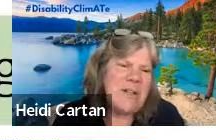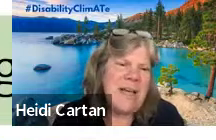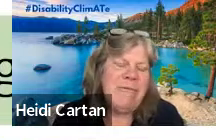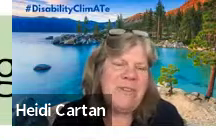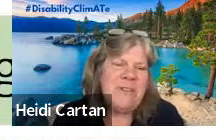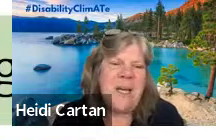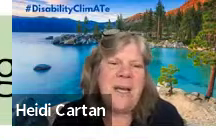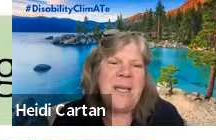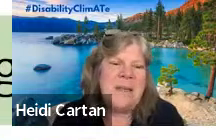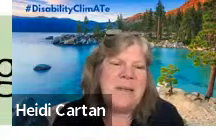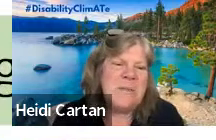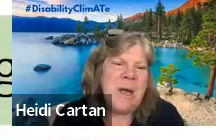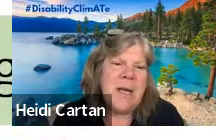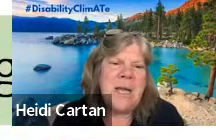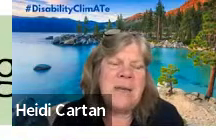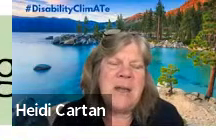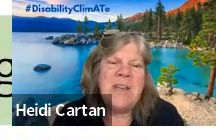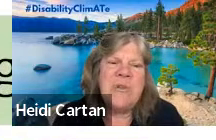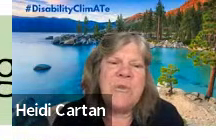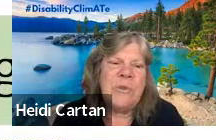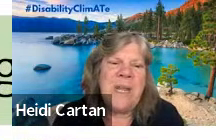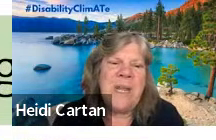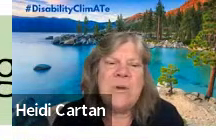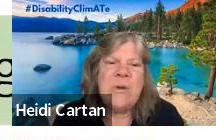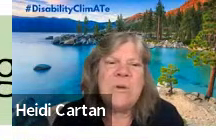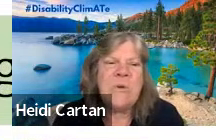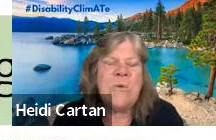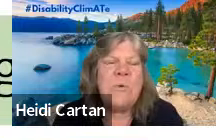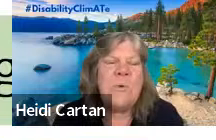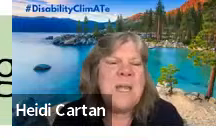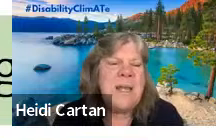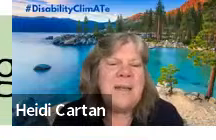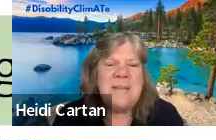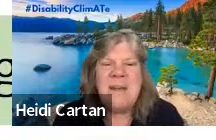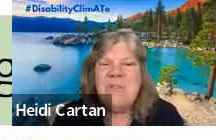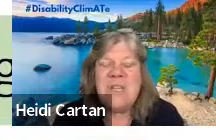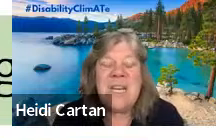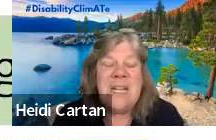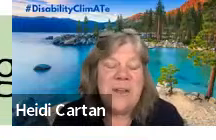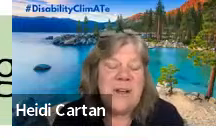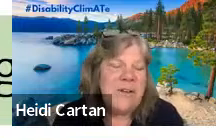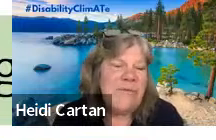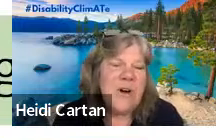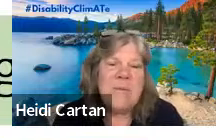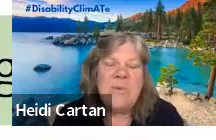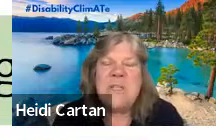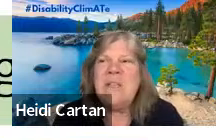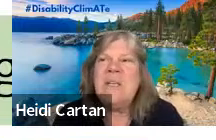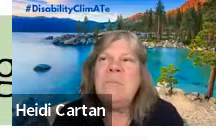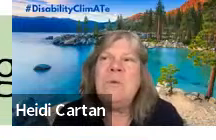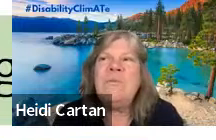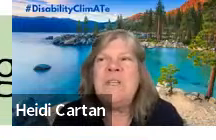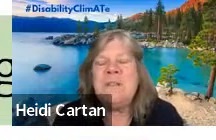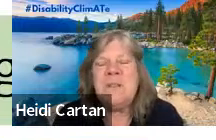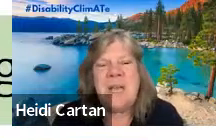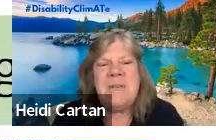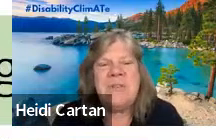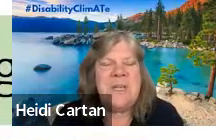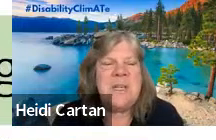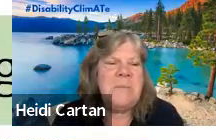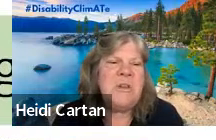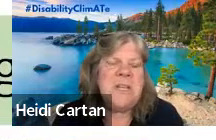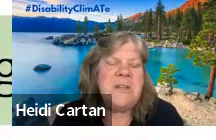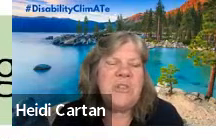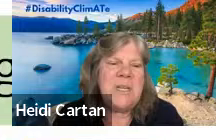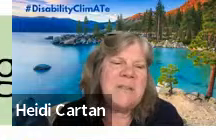man on the left is my 9-year-old neighbor who has never done anything on a farm, recently moved into the